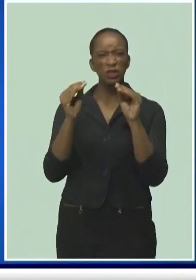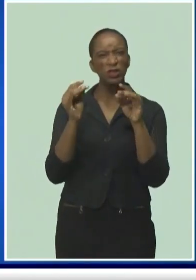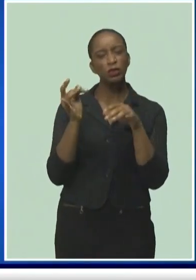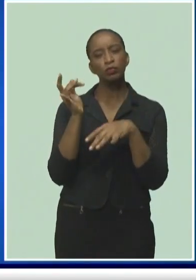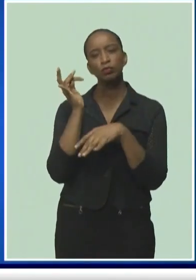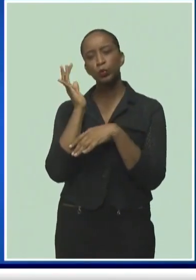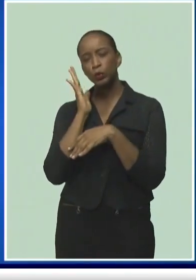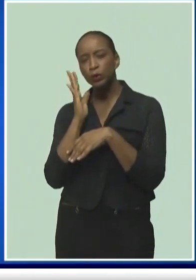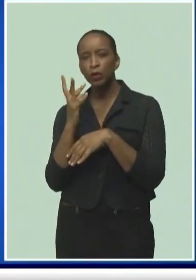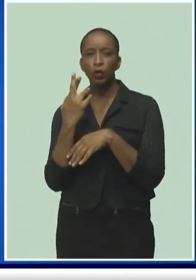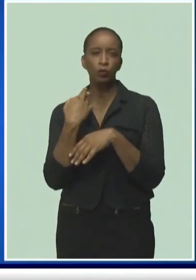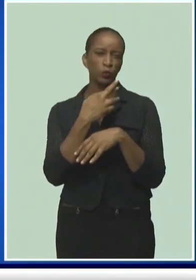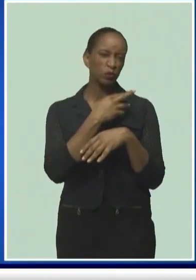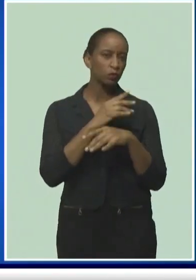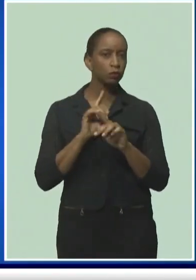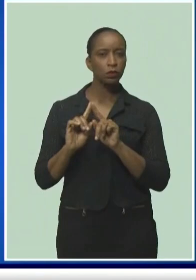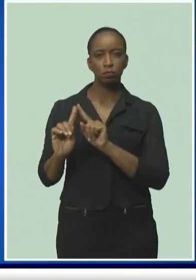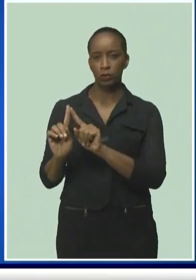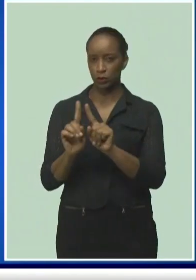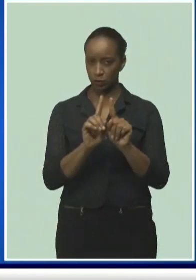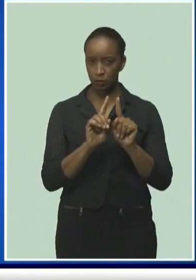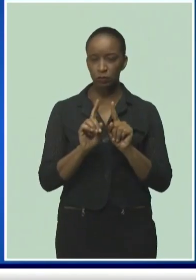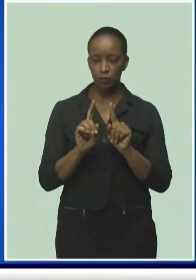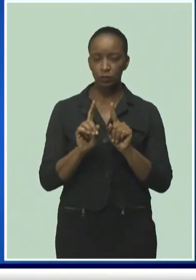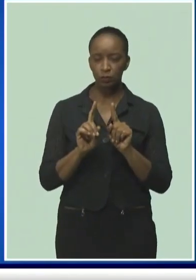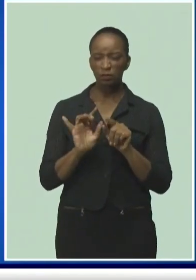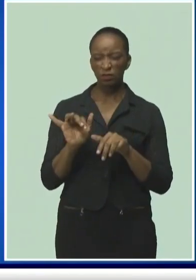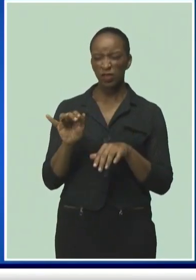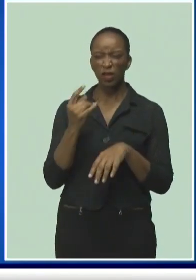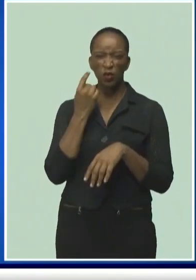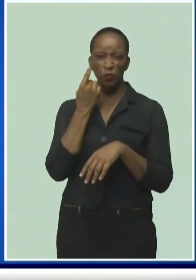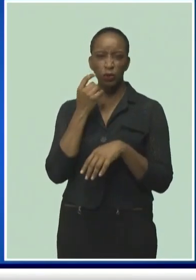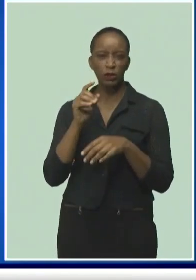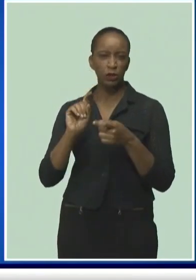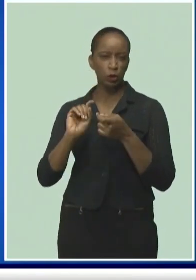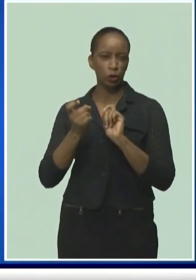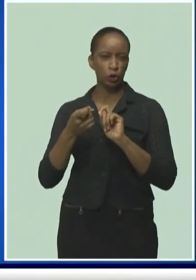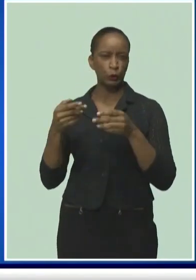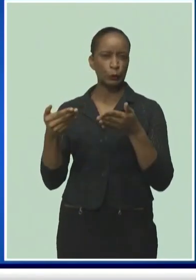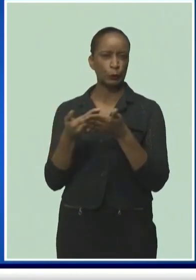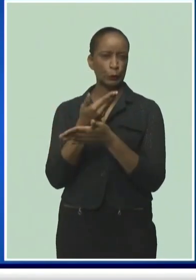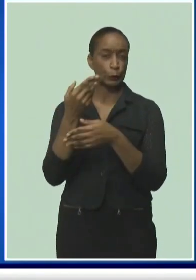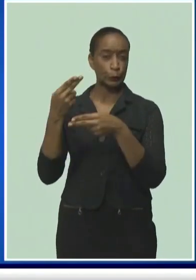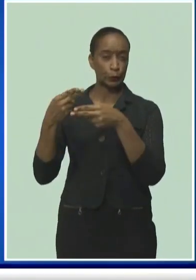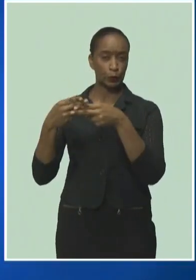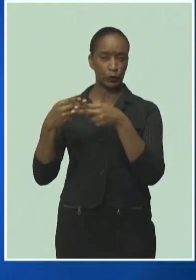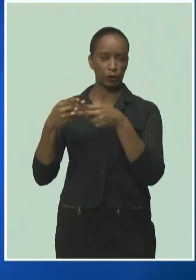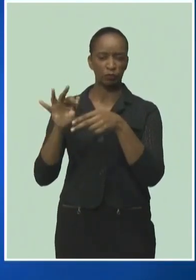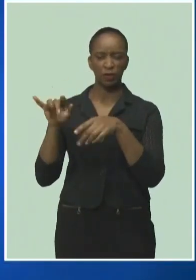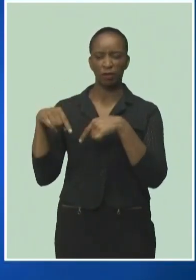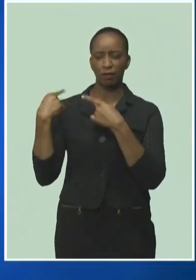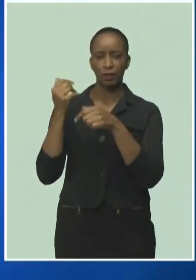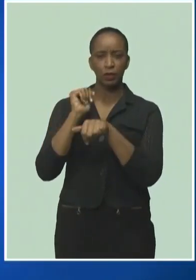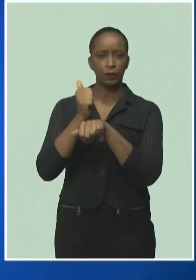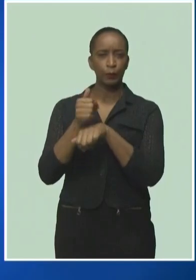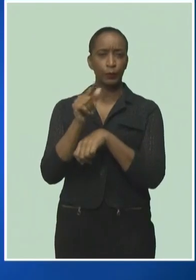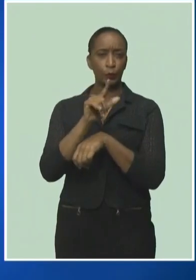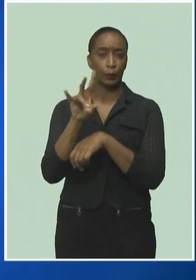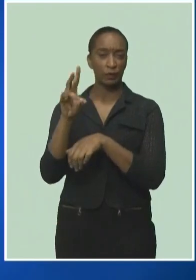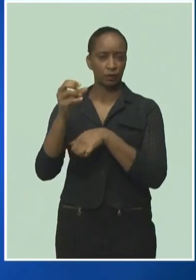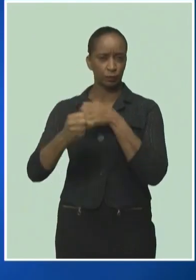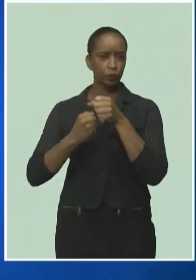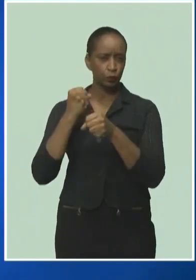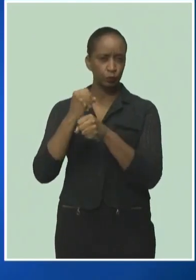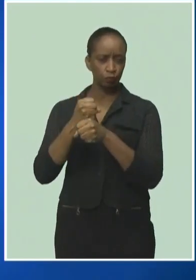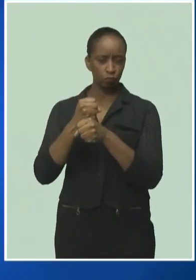Holder Hospitality Institute, which is celebrating 27 years of history, Barbados